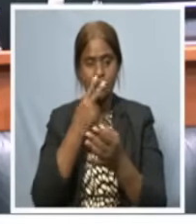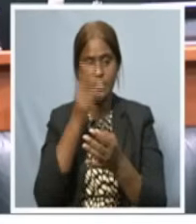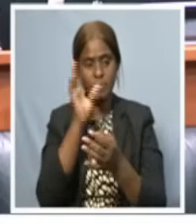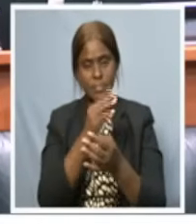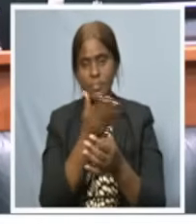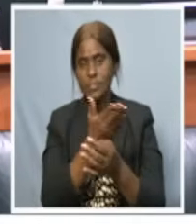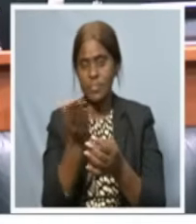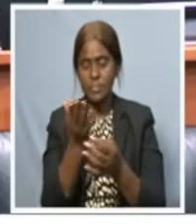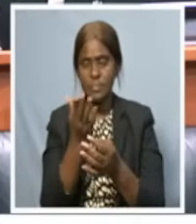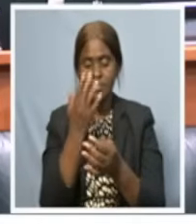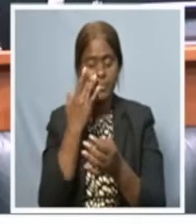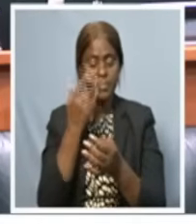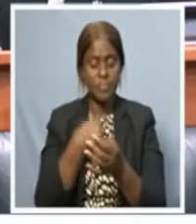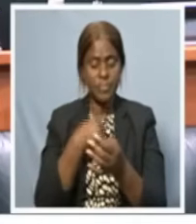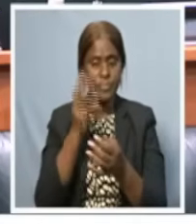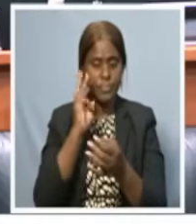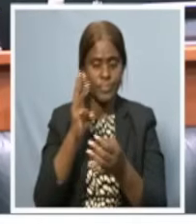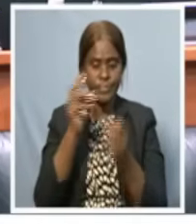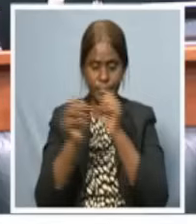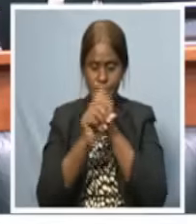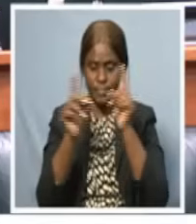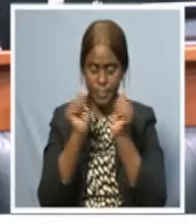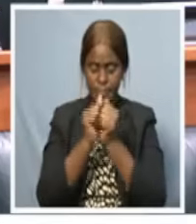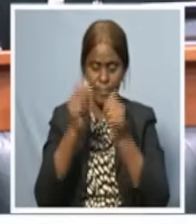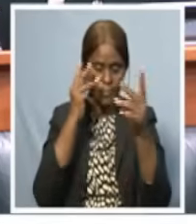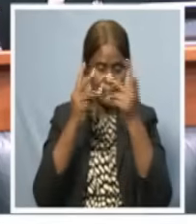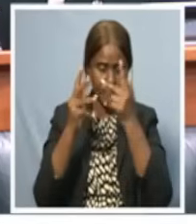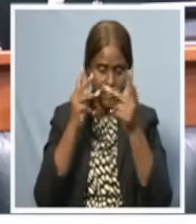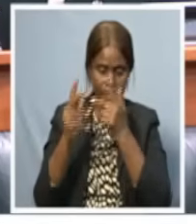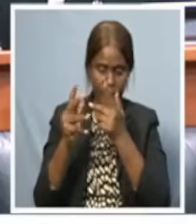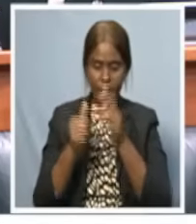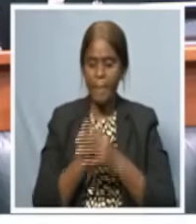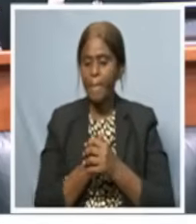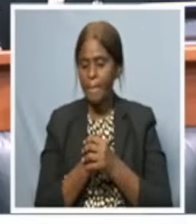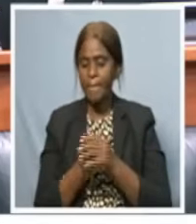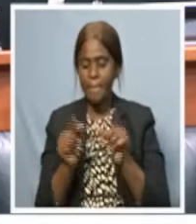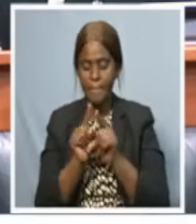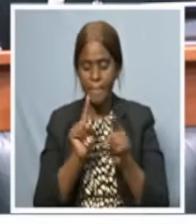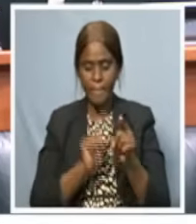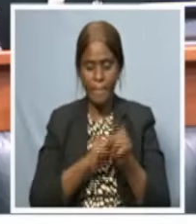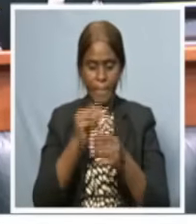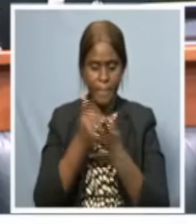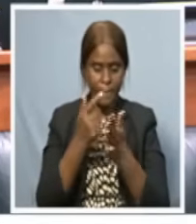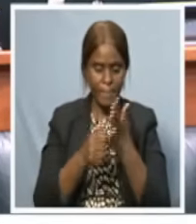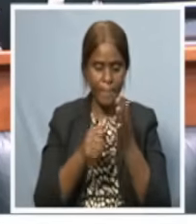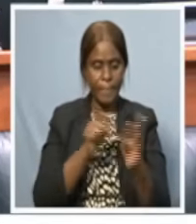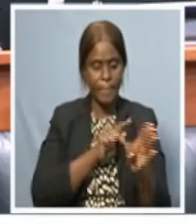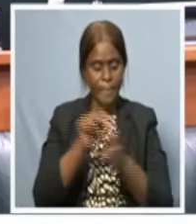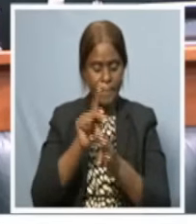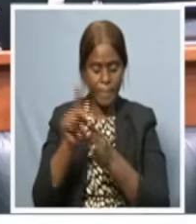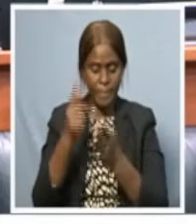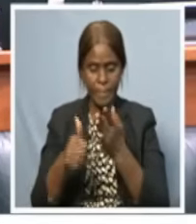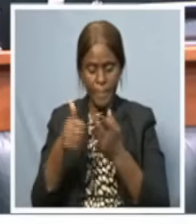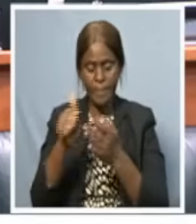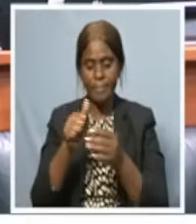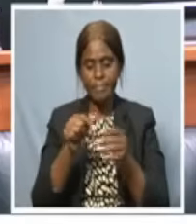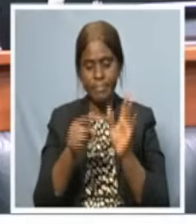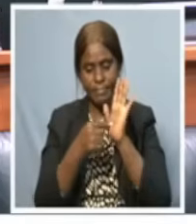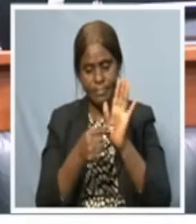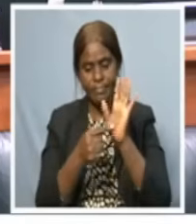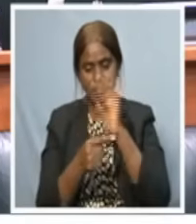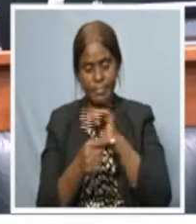it, I was shocked with the transparency and the professionalism that was